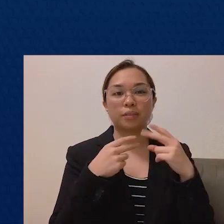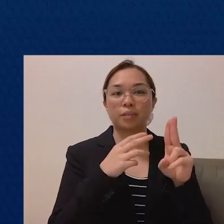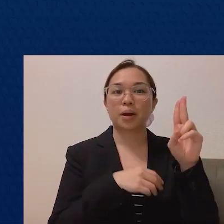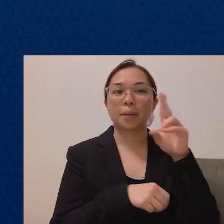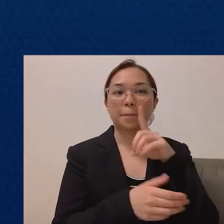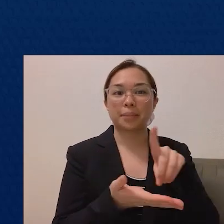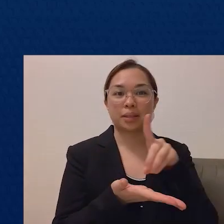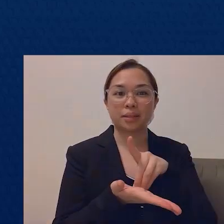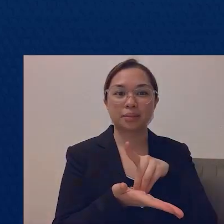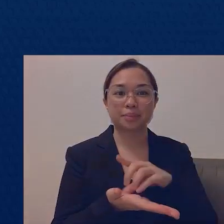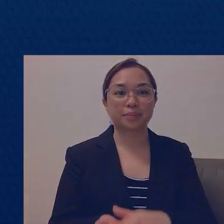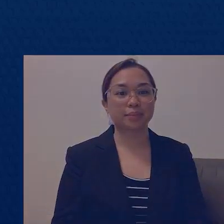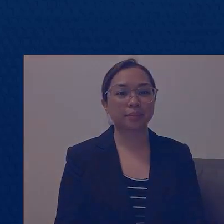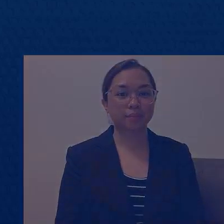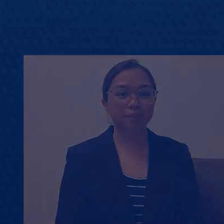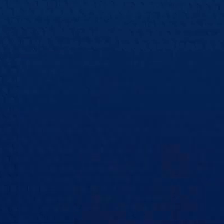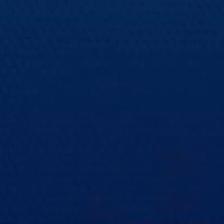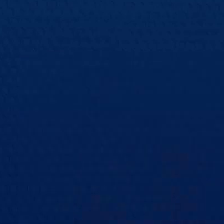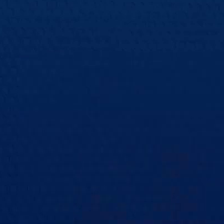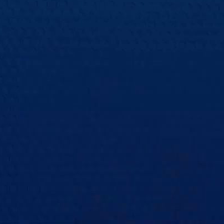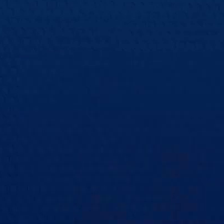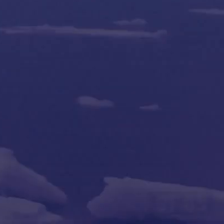events.